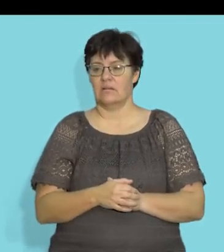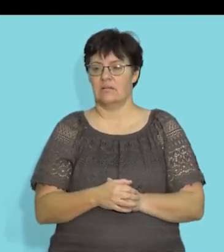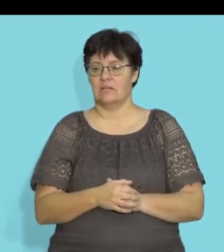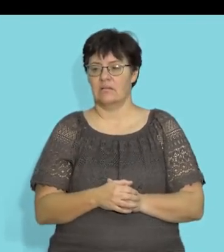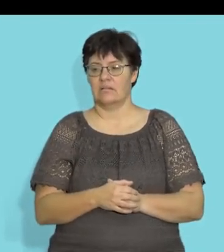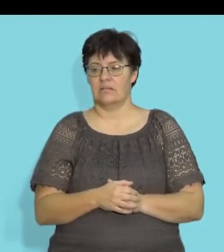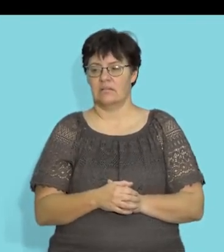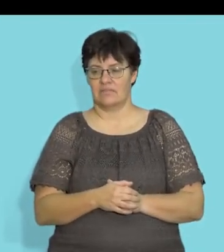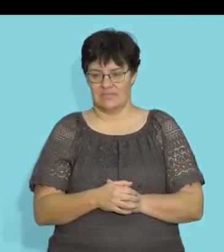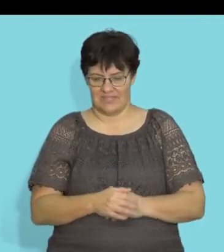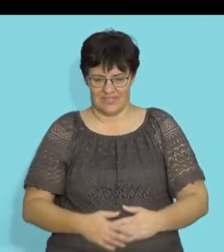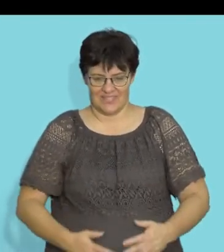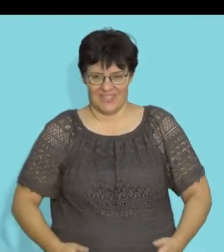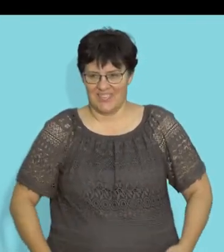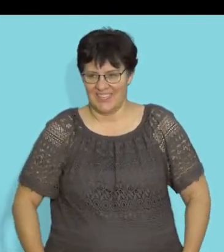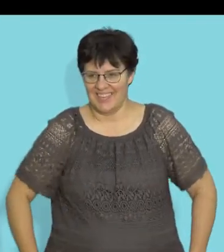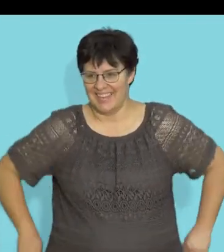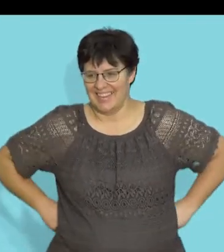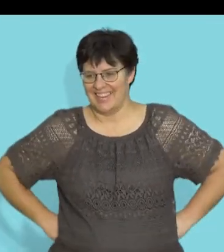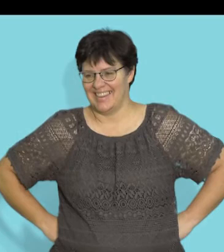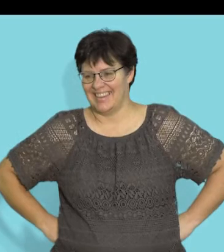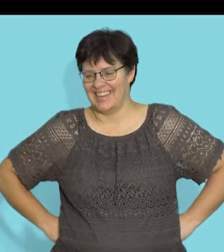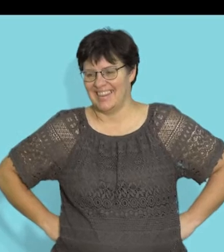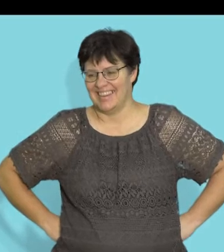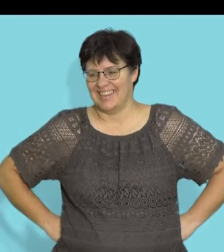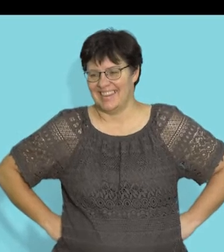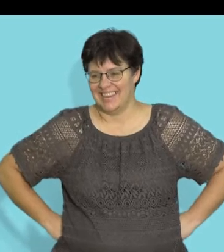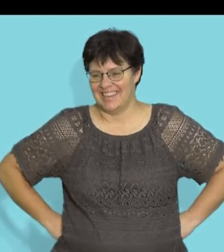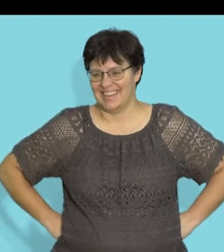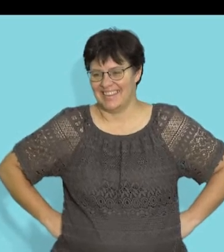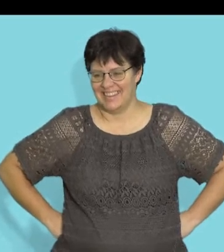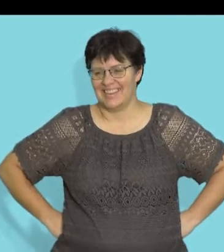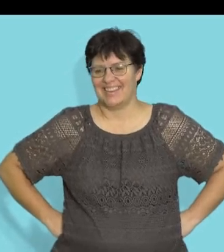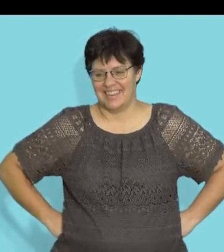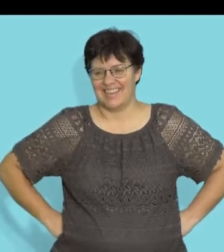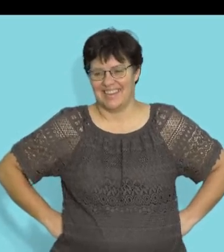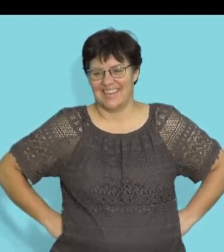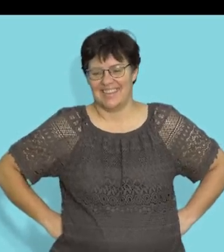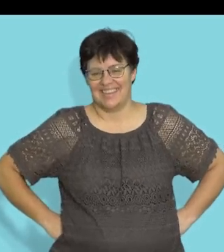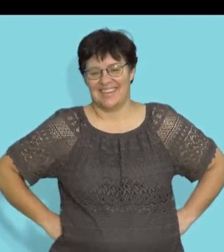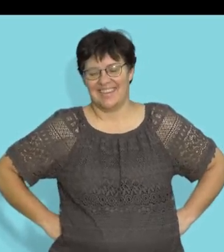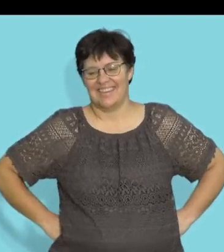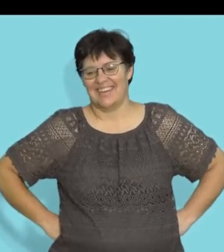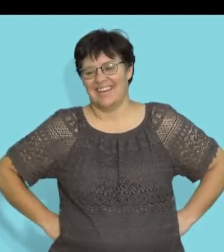right. Can I just stop it at sum to infinity is a over 1 minus r?